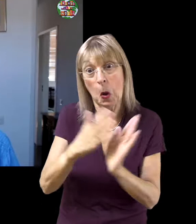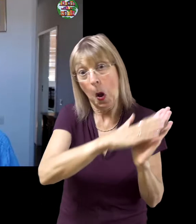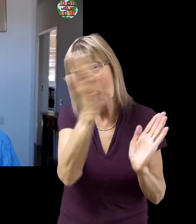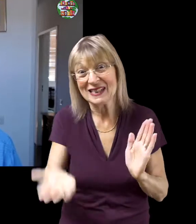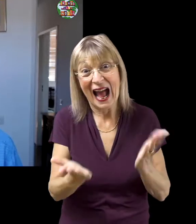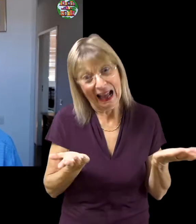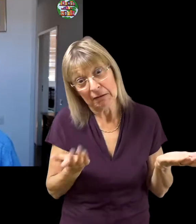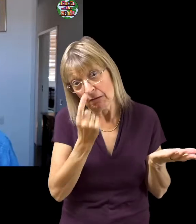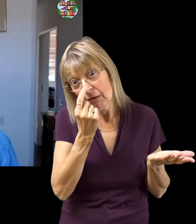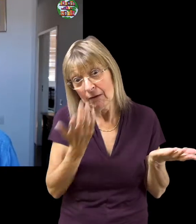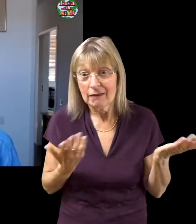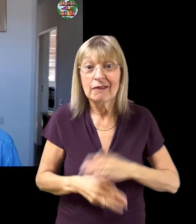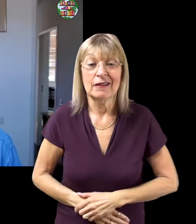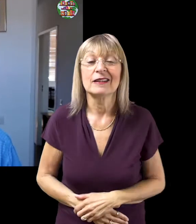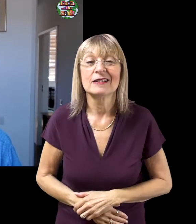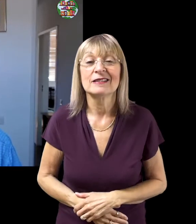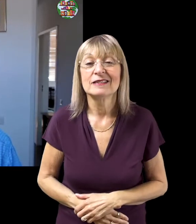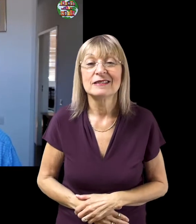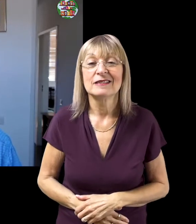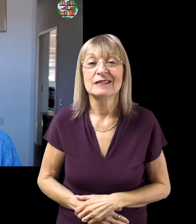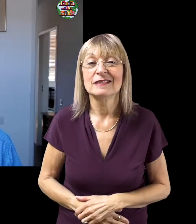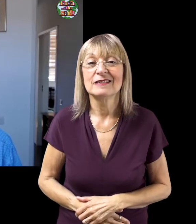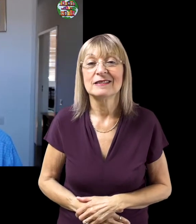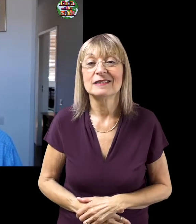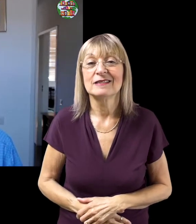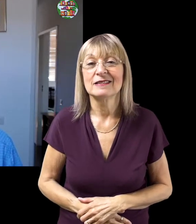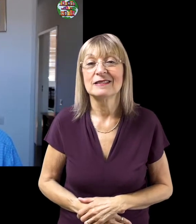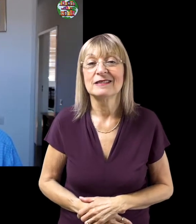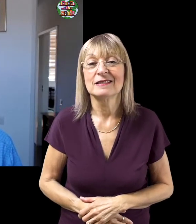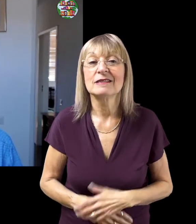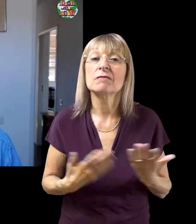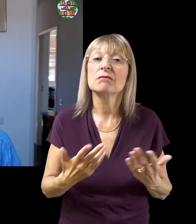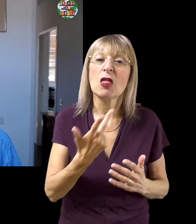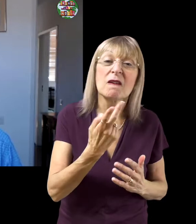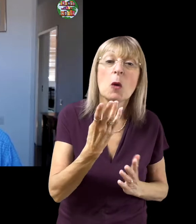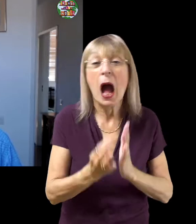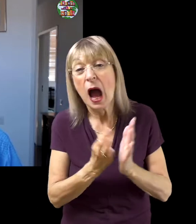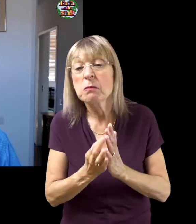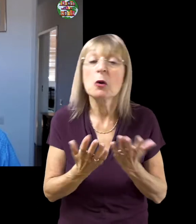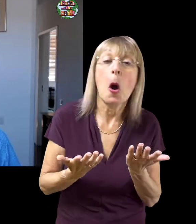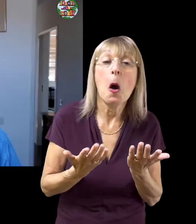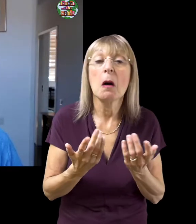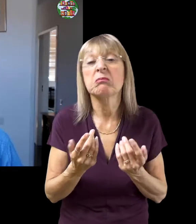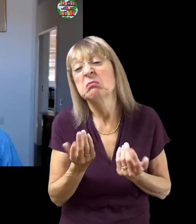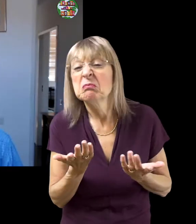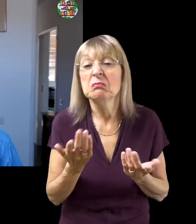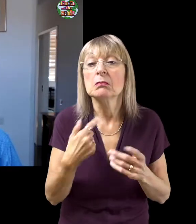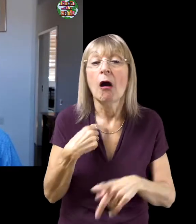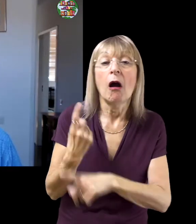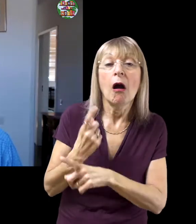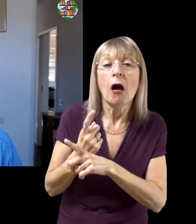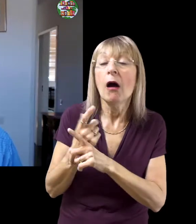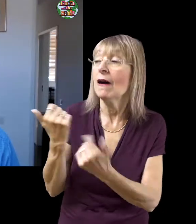possible. And discuss it. That'll probably take us most of a day, maybe 3 or 4 hours or something. And